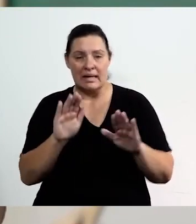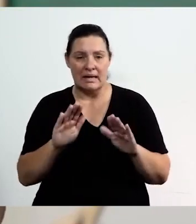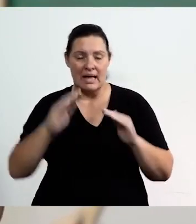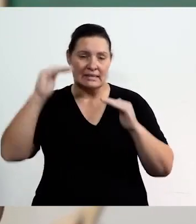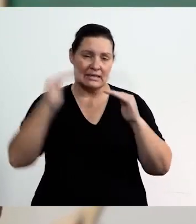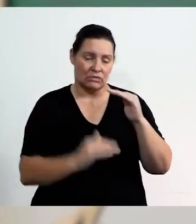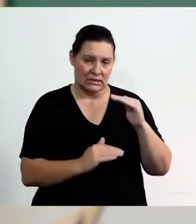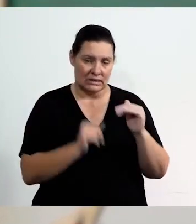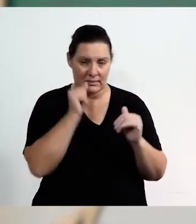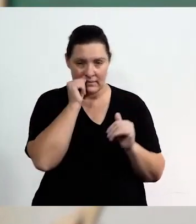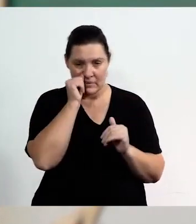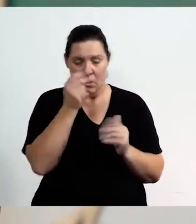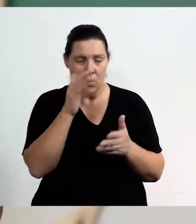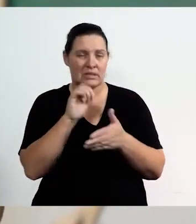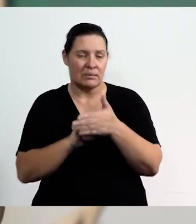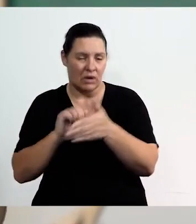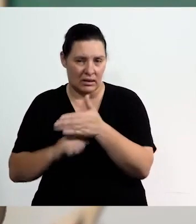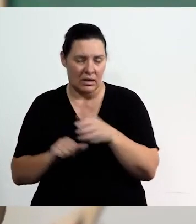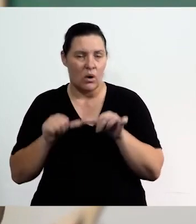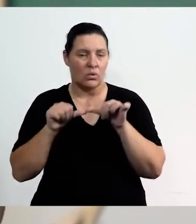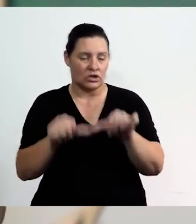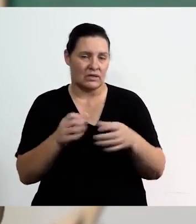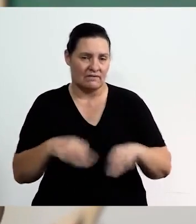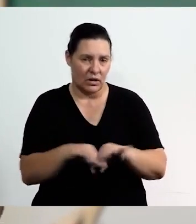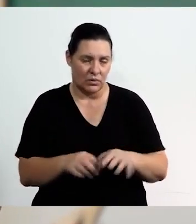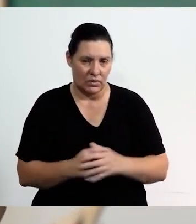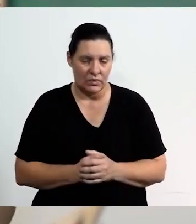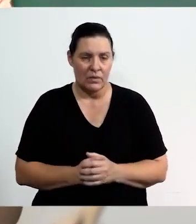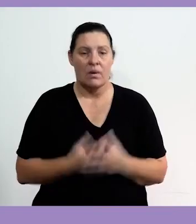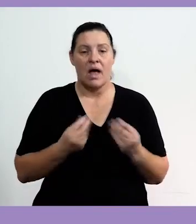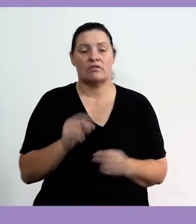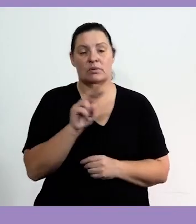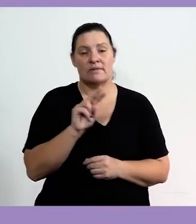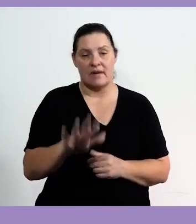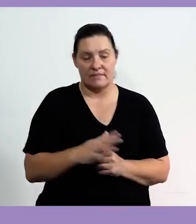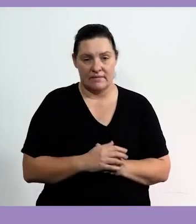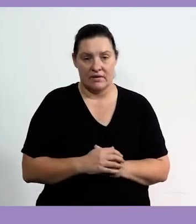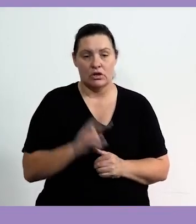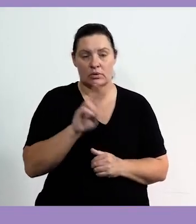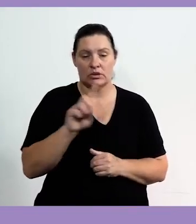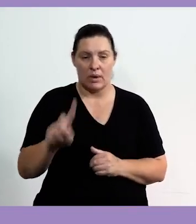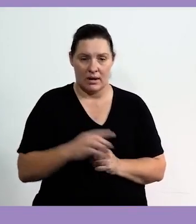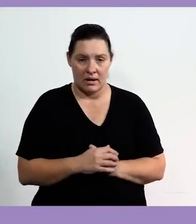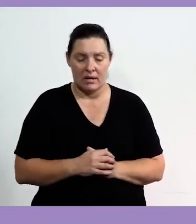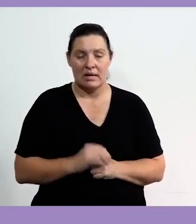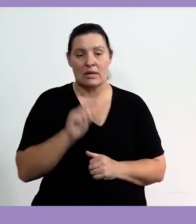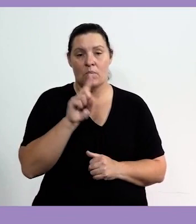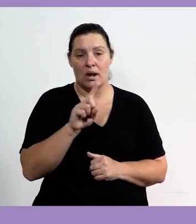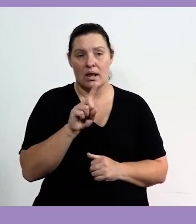our pattern decreasing, or where we are subtracting a constant value. So now we have 25,